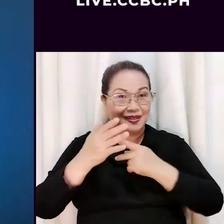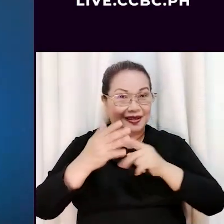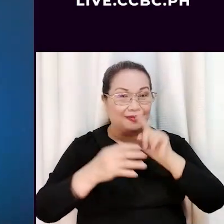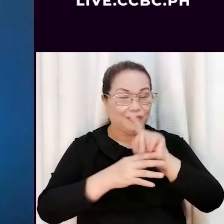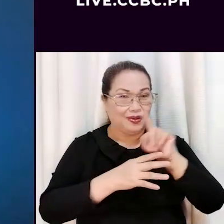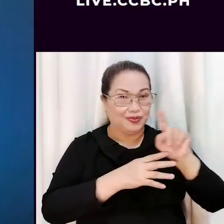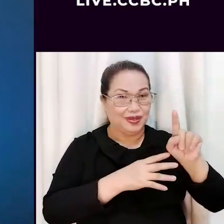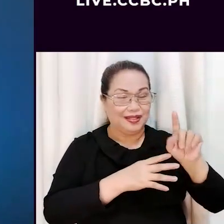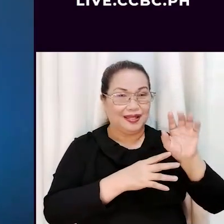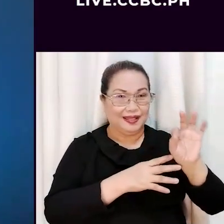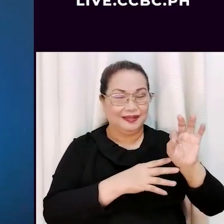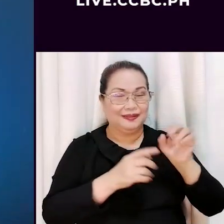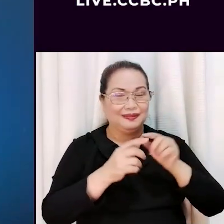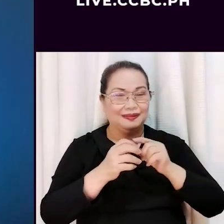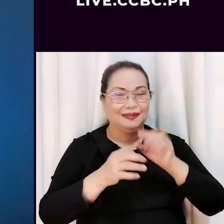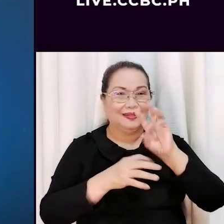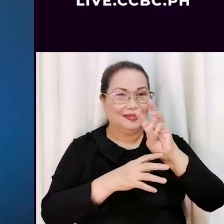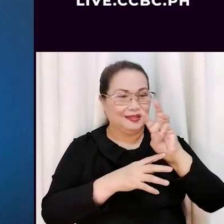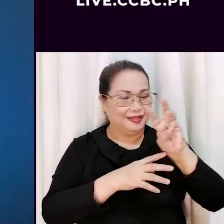verse